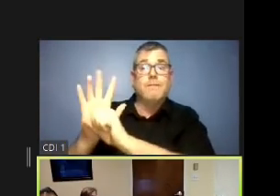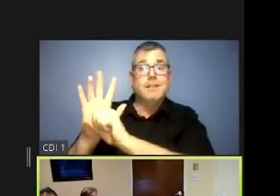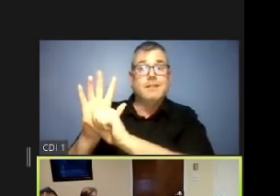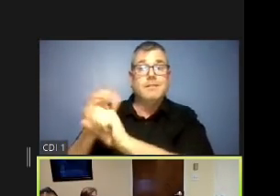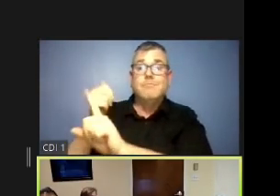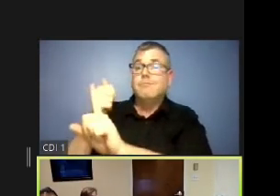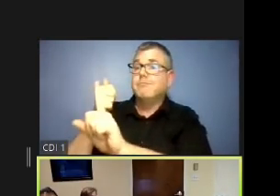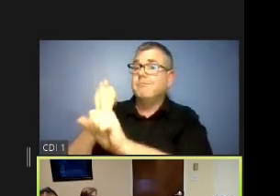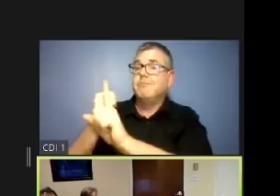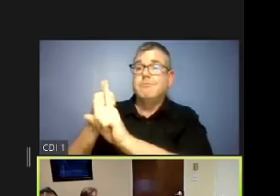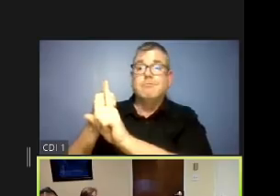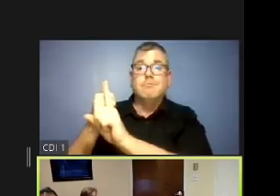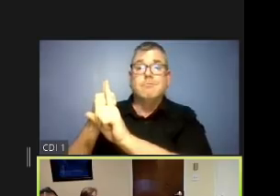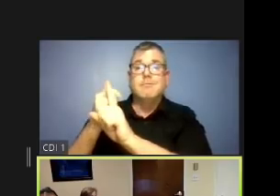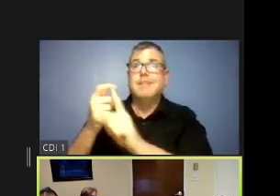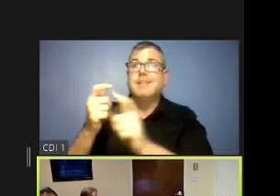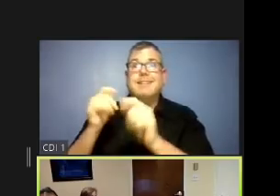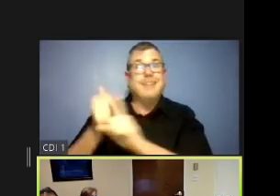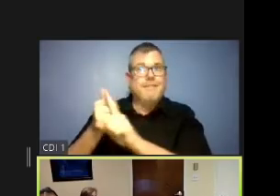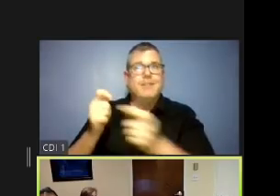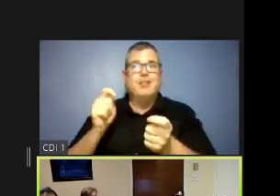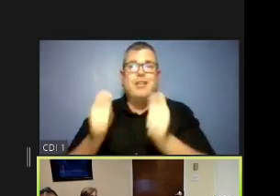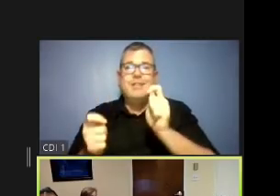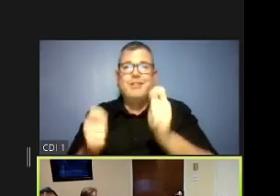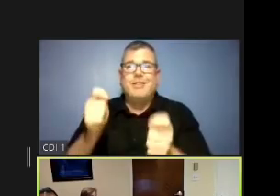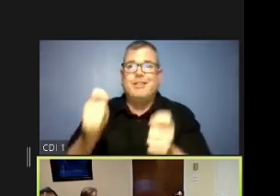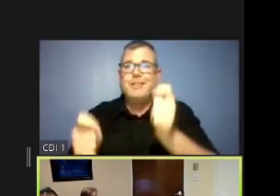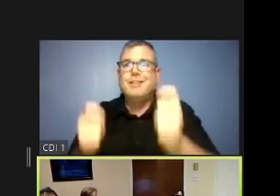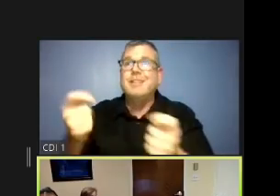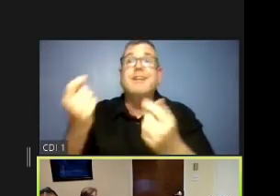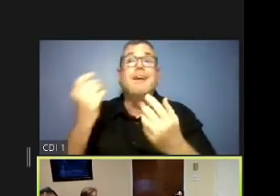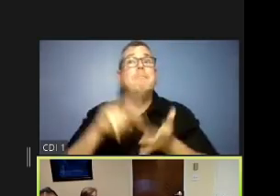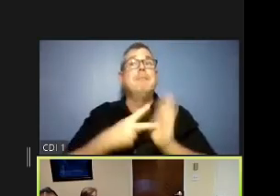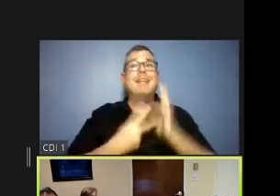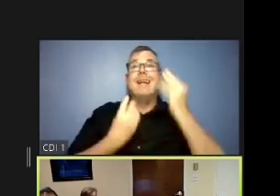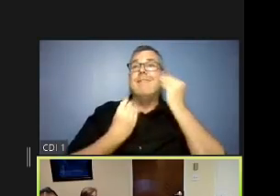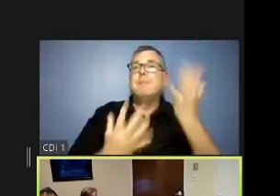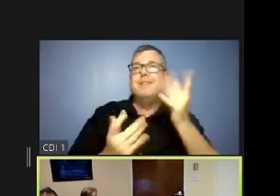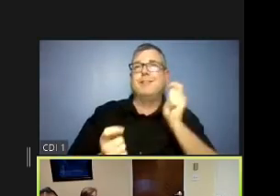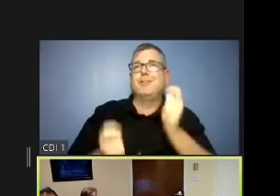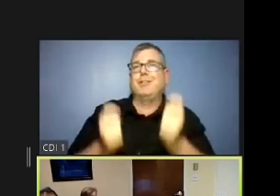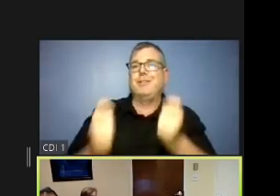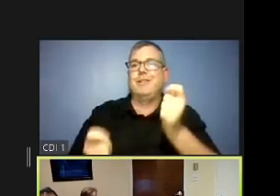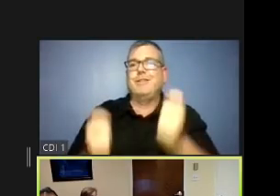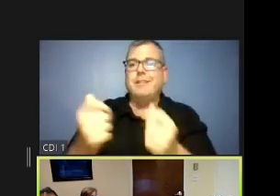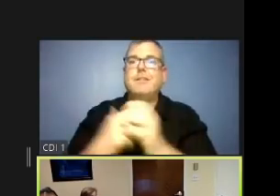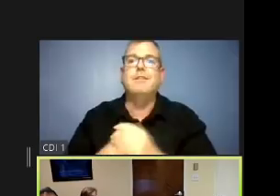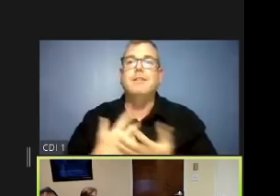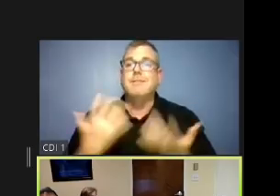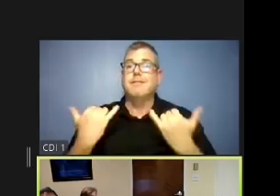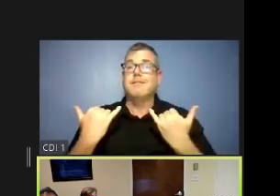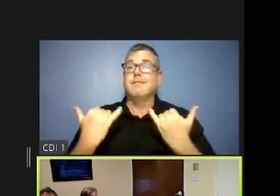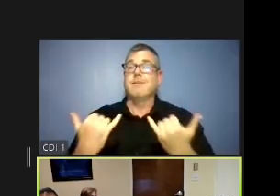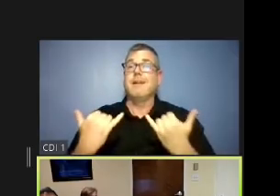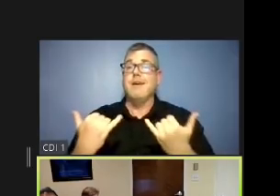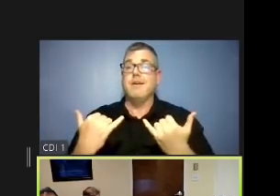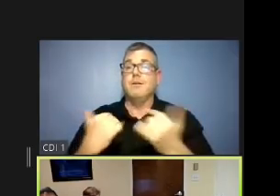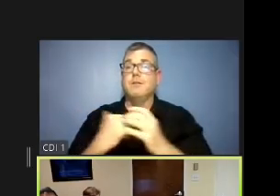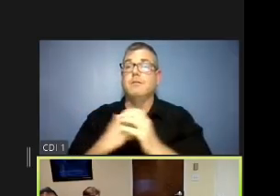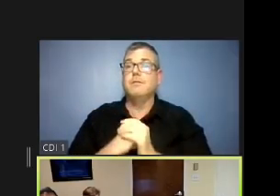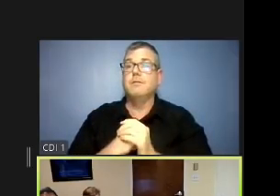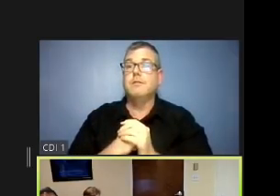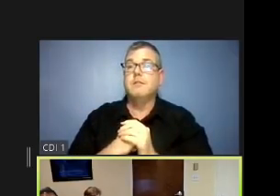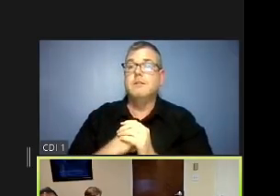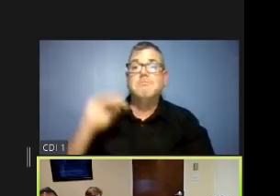in the future, at the current time, there is no evidence to show that vaccine effectiveness is decreased due to the presence of